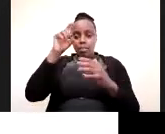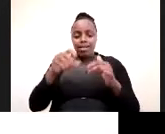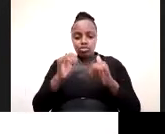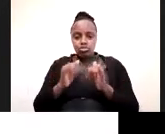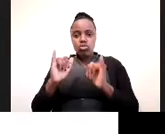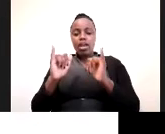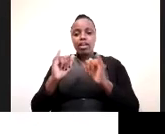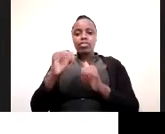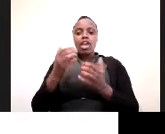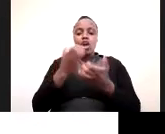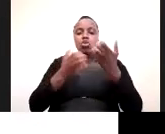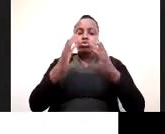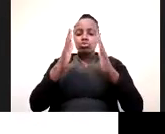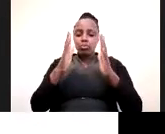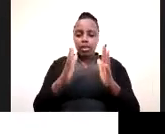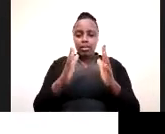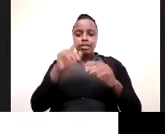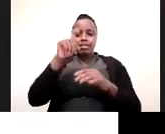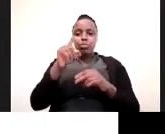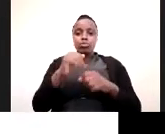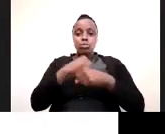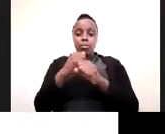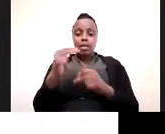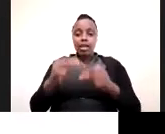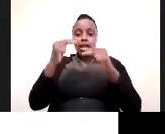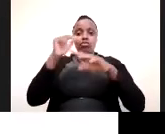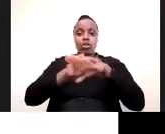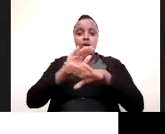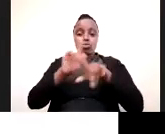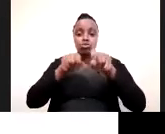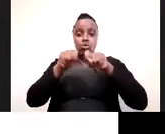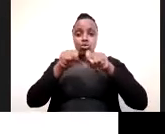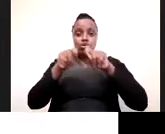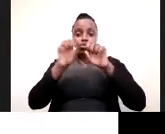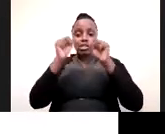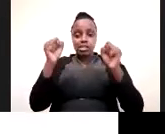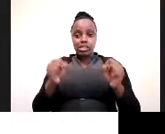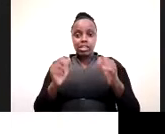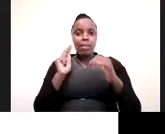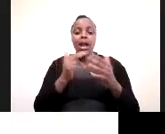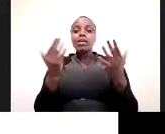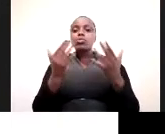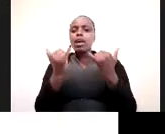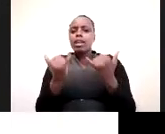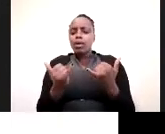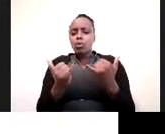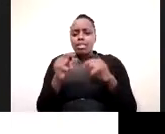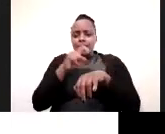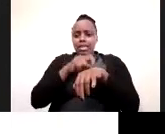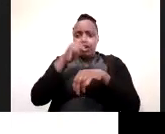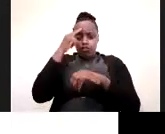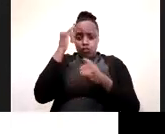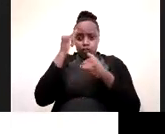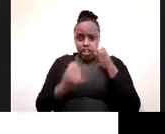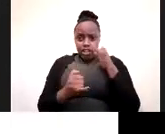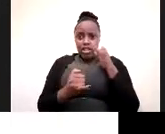consumer confidence is kept high with a proper control system. Where are we now? We are in the phase of finalizing the